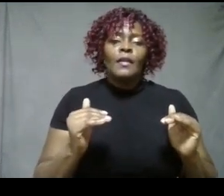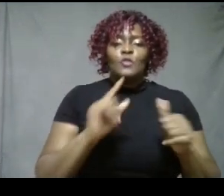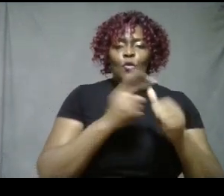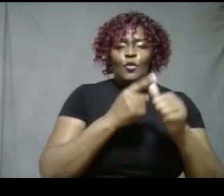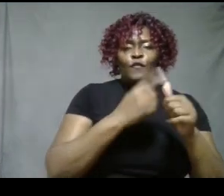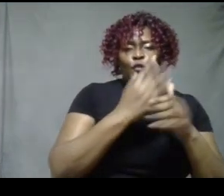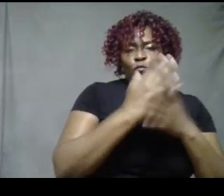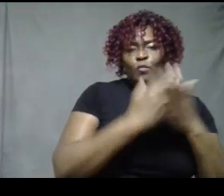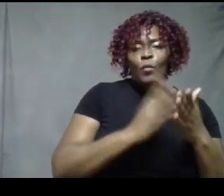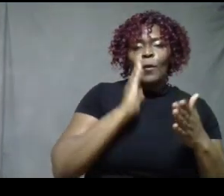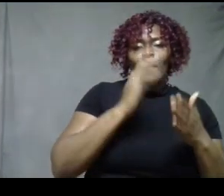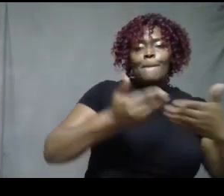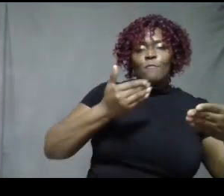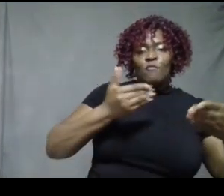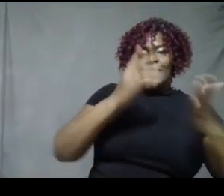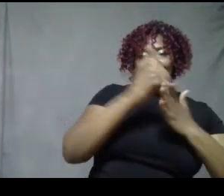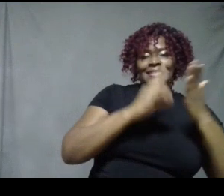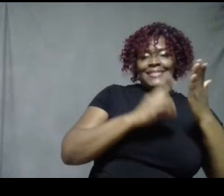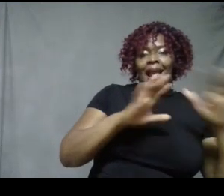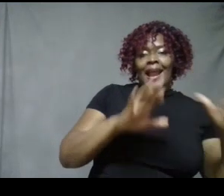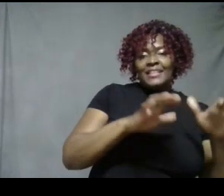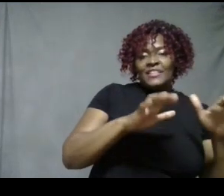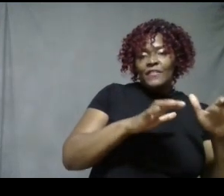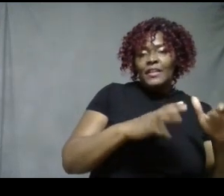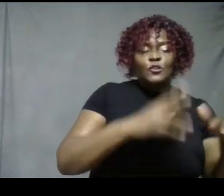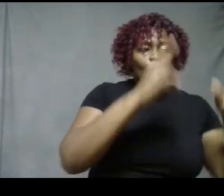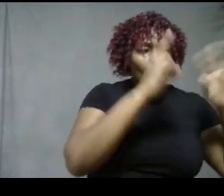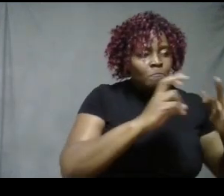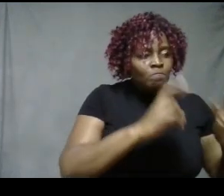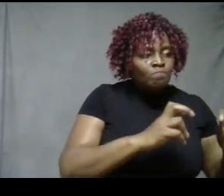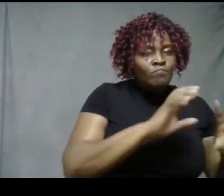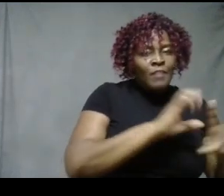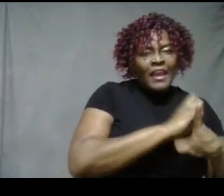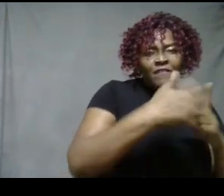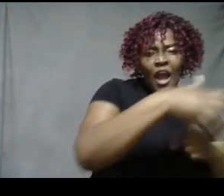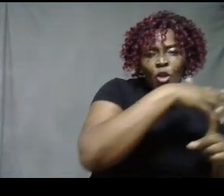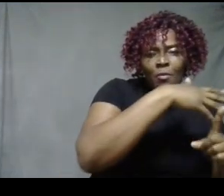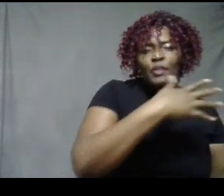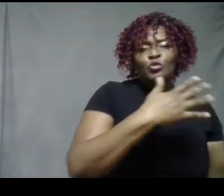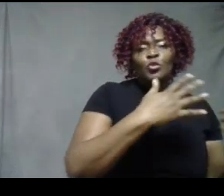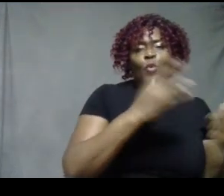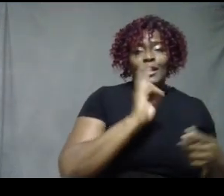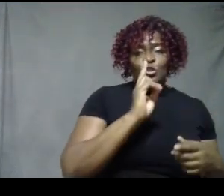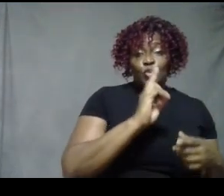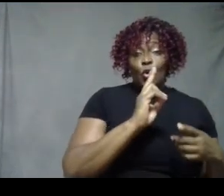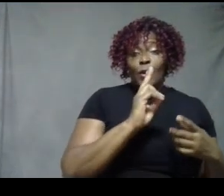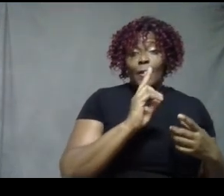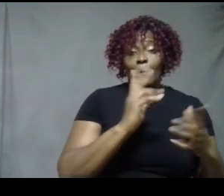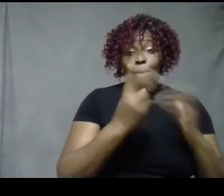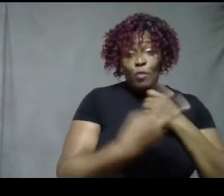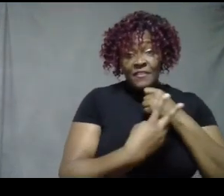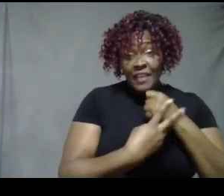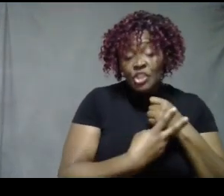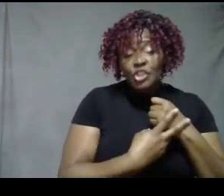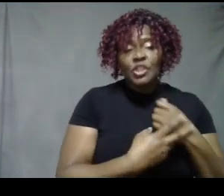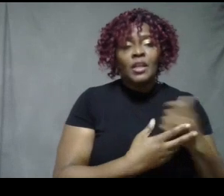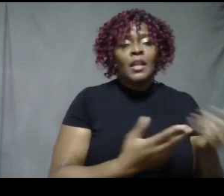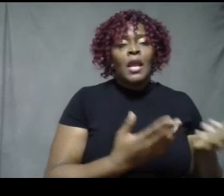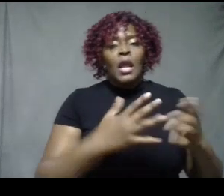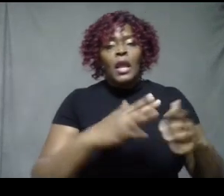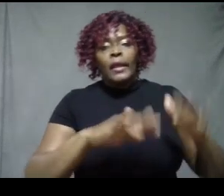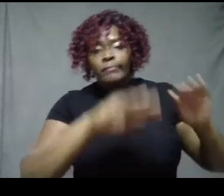activities, looking at environmental historic preservation compliance review, topography,